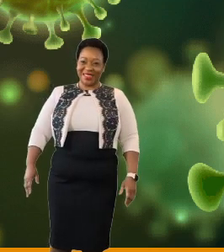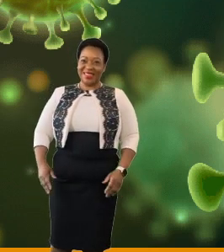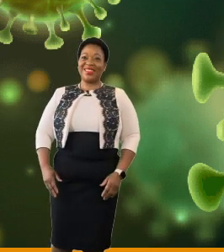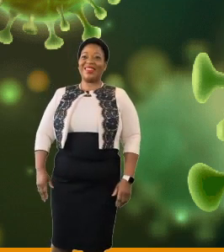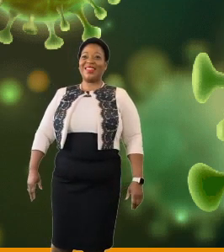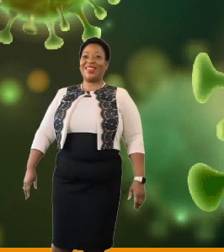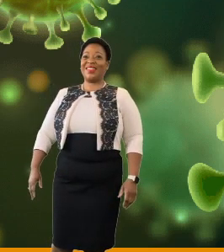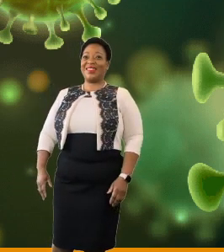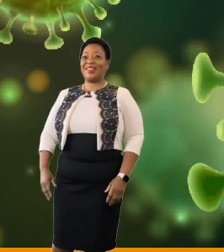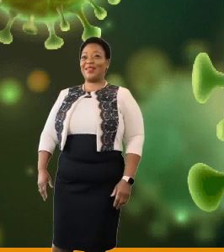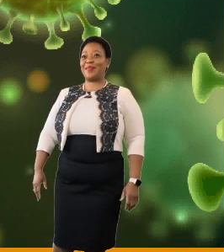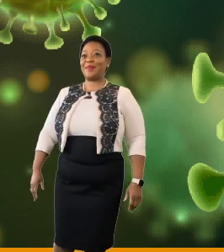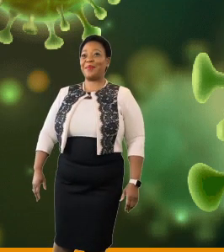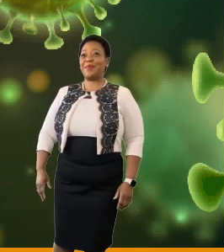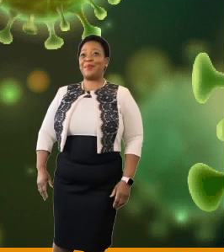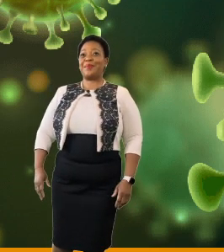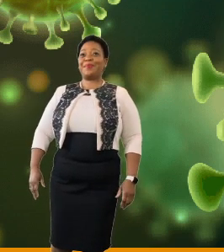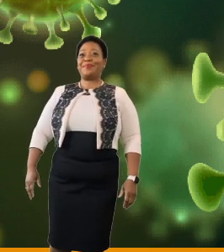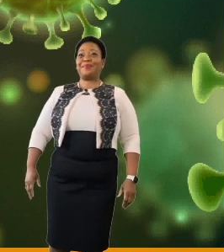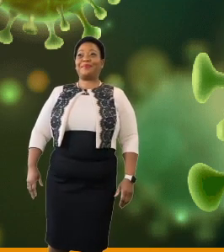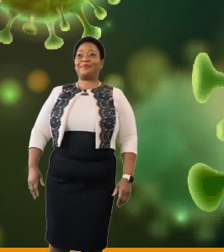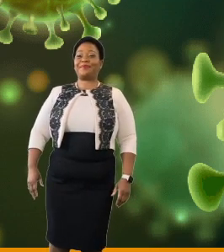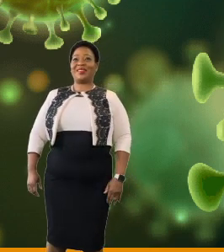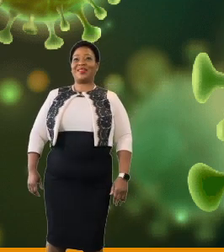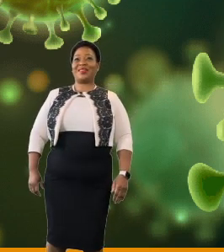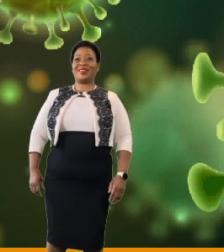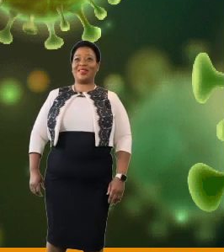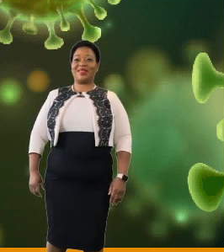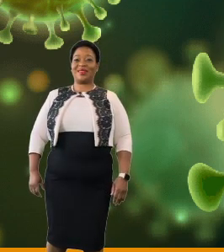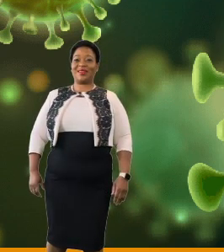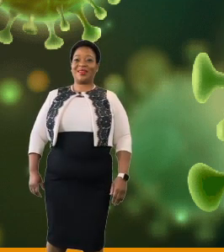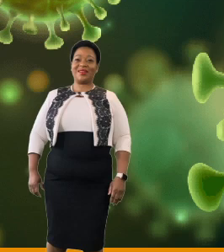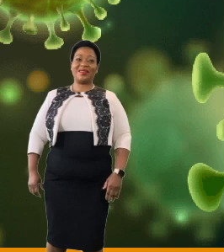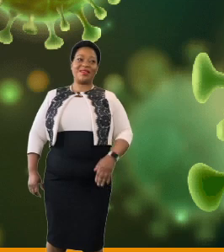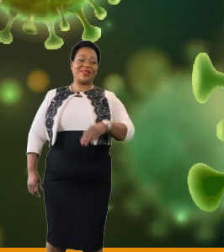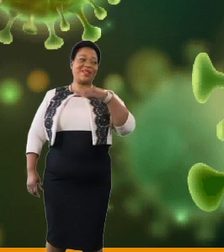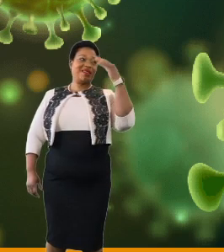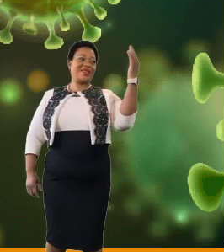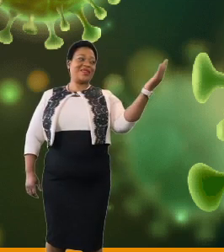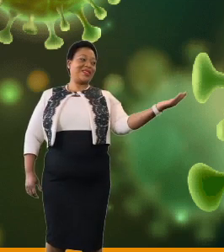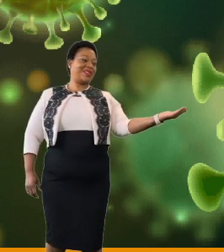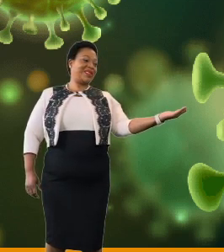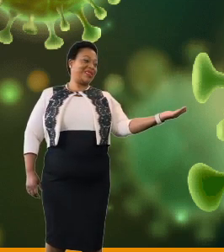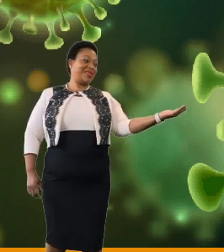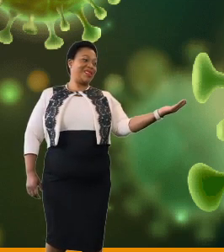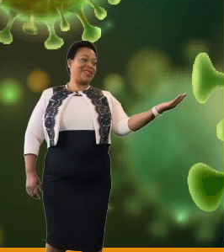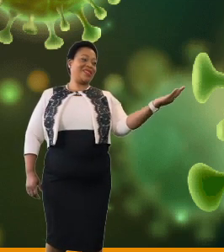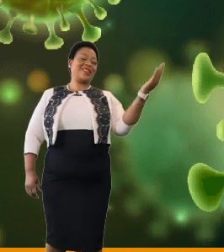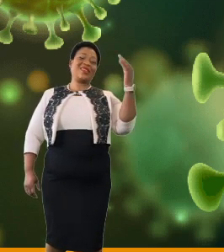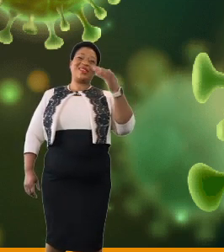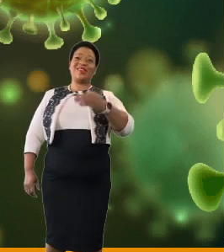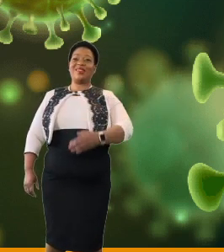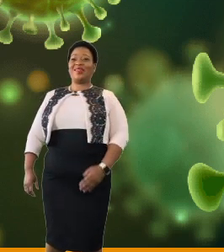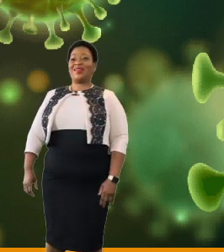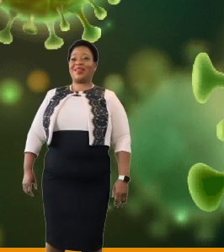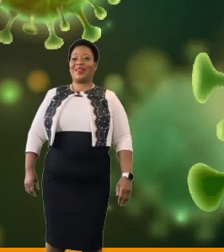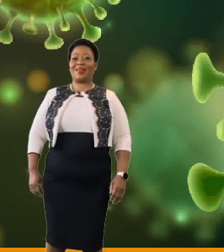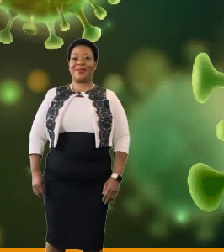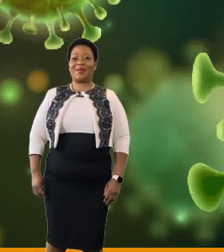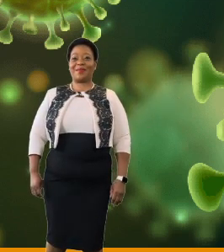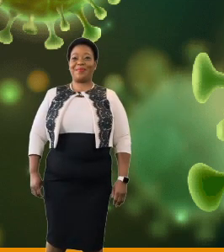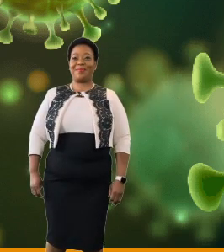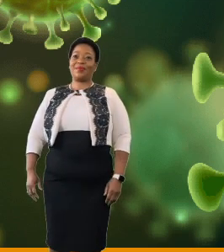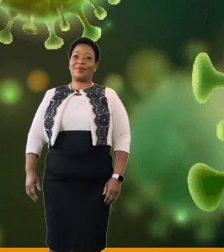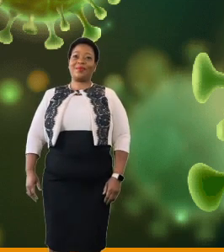And we've seen many project owners not always too sure of how to proceed and what the next step is. And that level